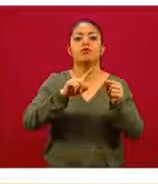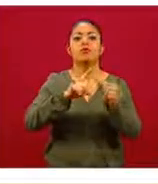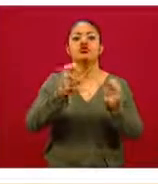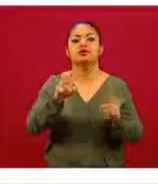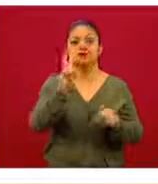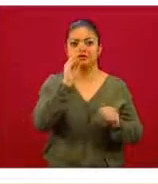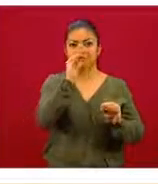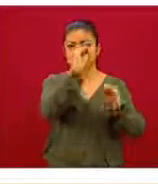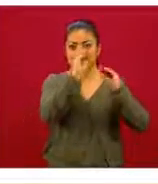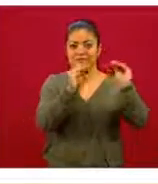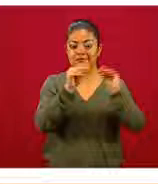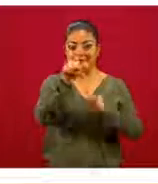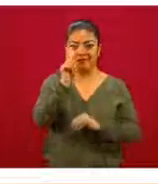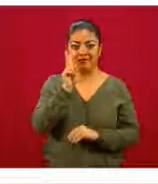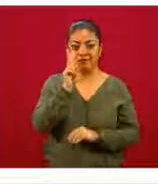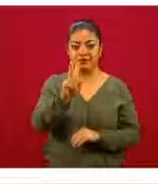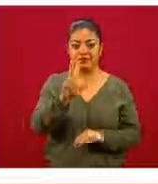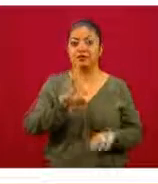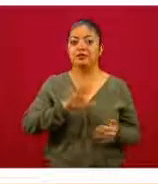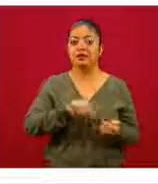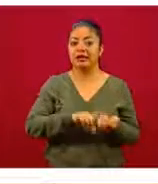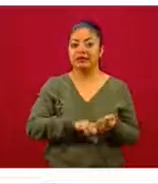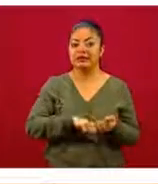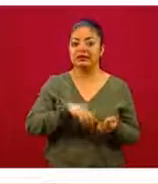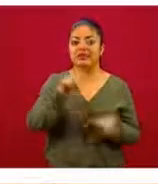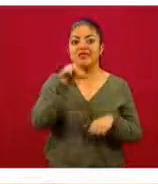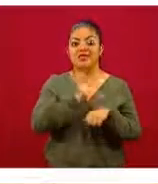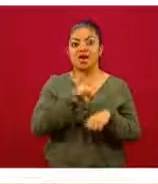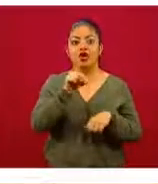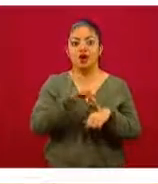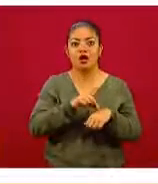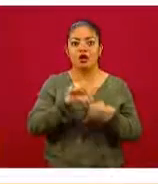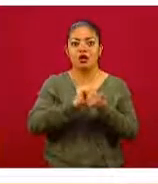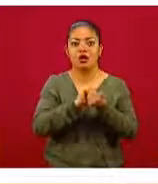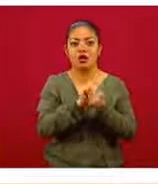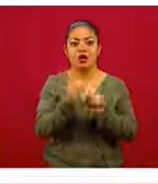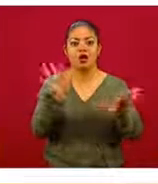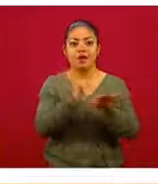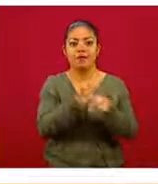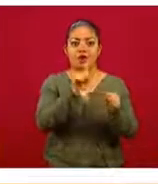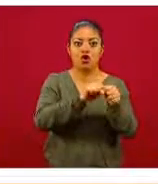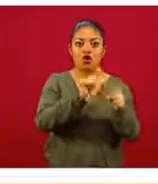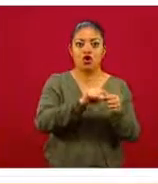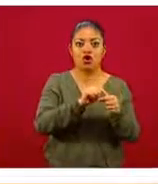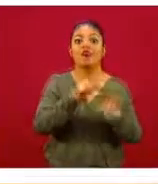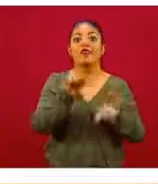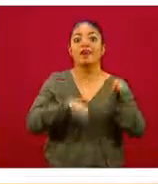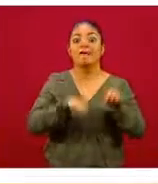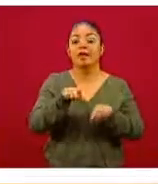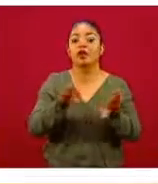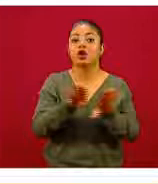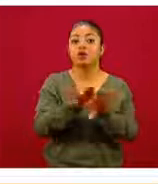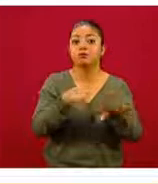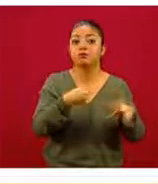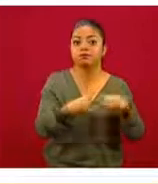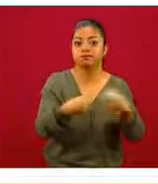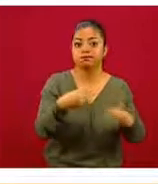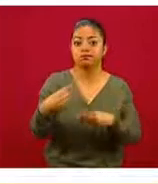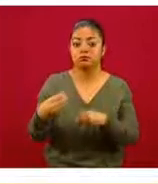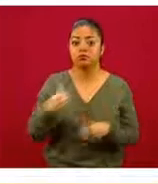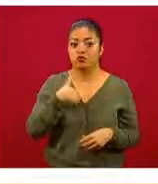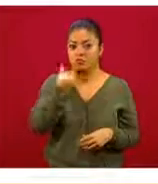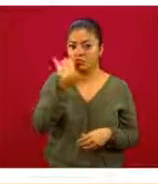12,905 are the confirmed active cases, and you can see on the map exactly where those are represented by state. And that shows you